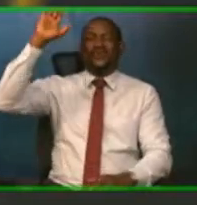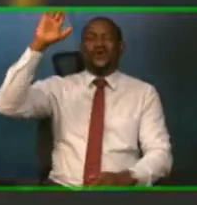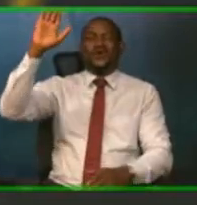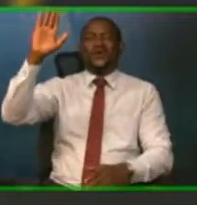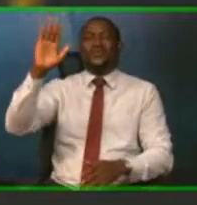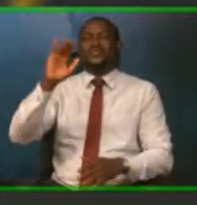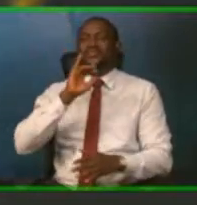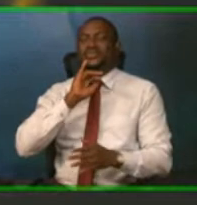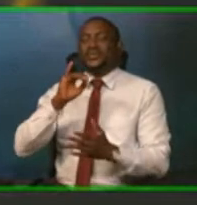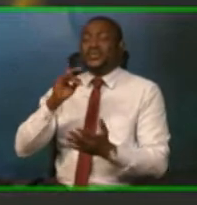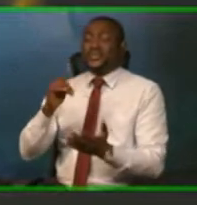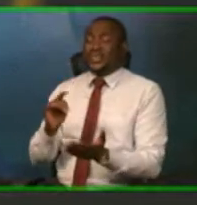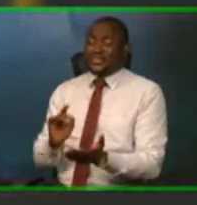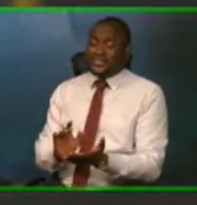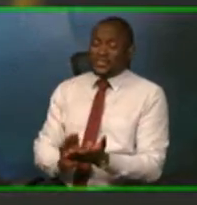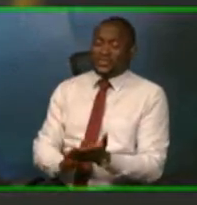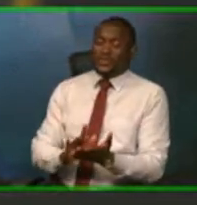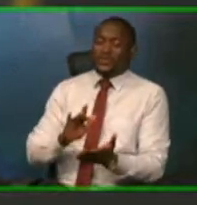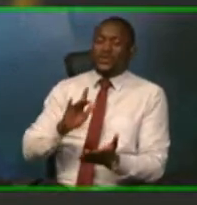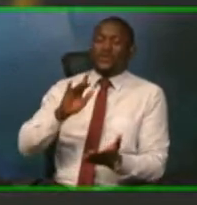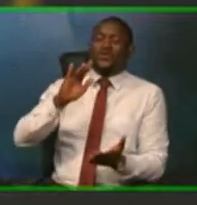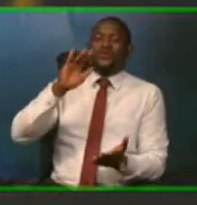power, yours.